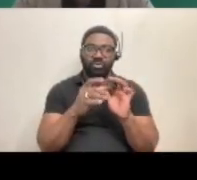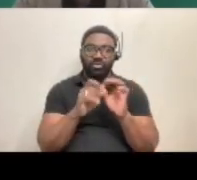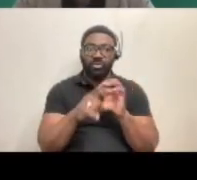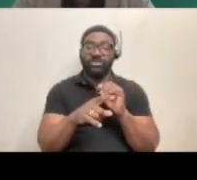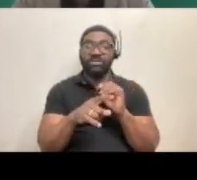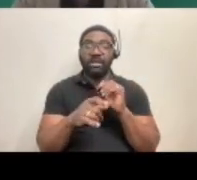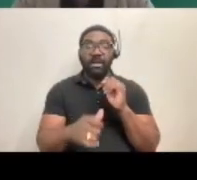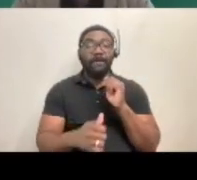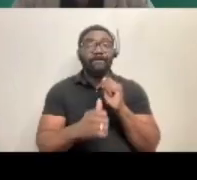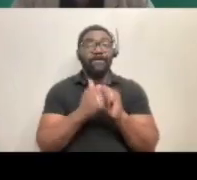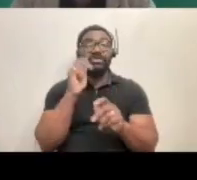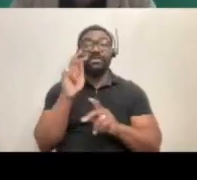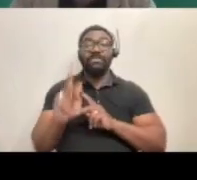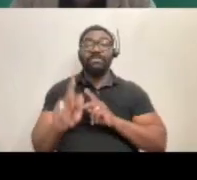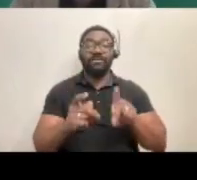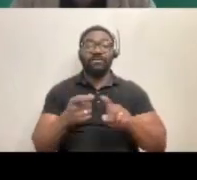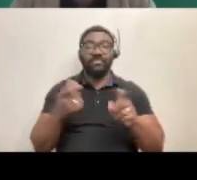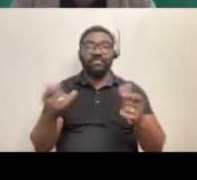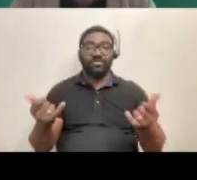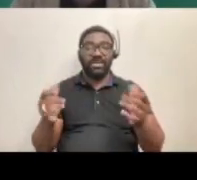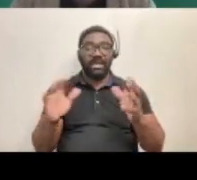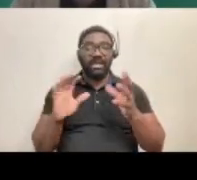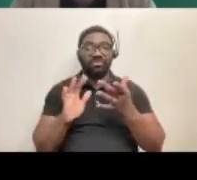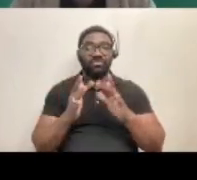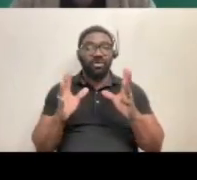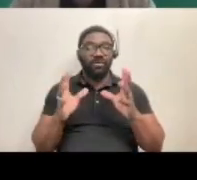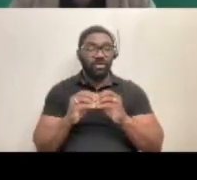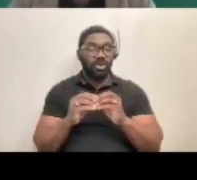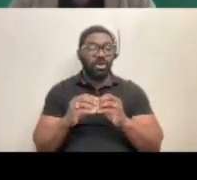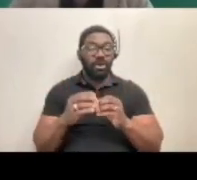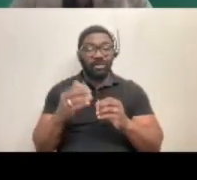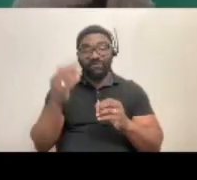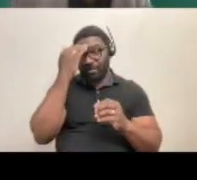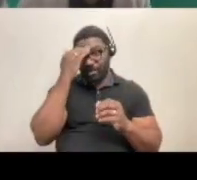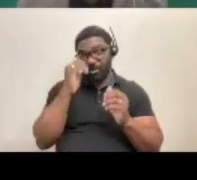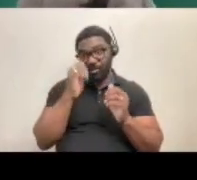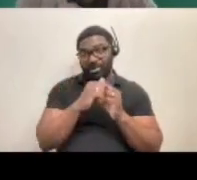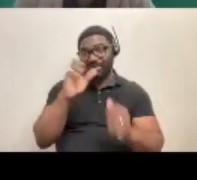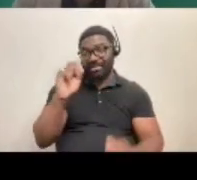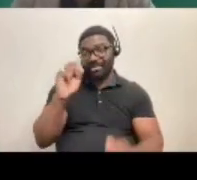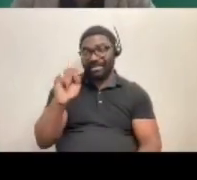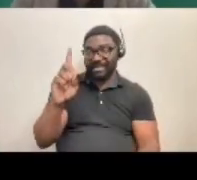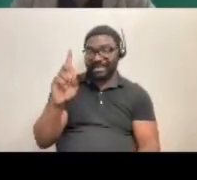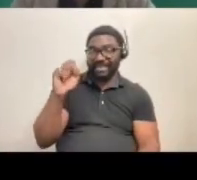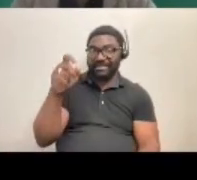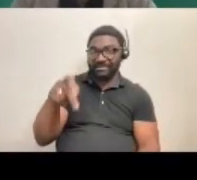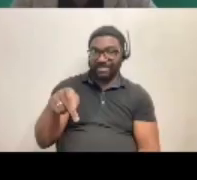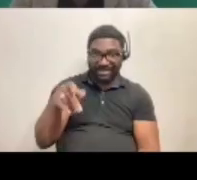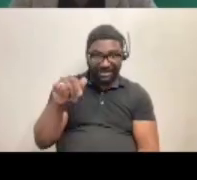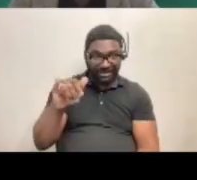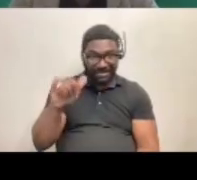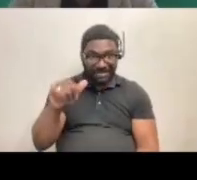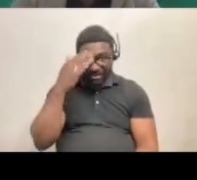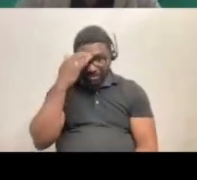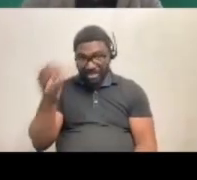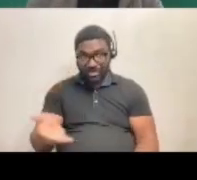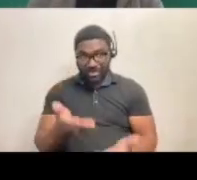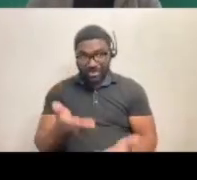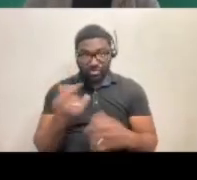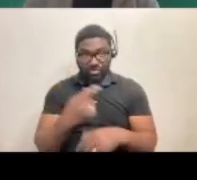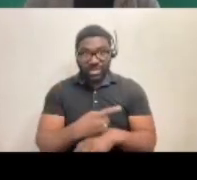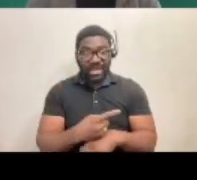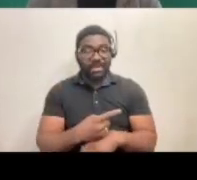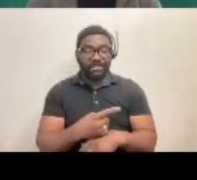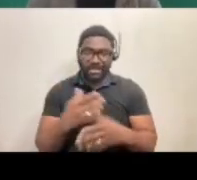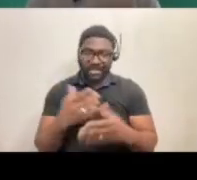today's webinar are very familiar with the DSP profession. That's probably why you ended up here today. But there is still a lot of